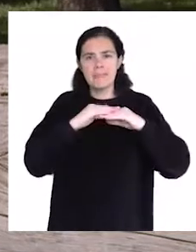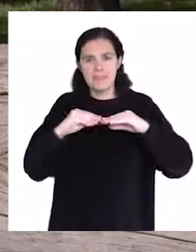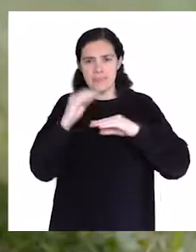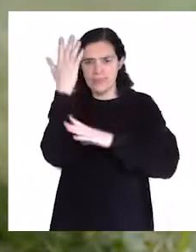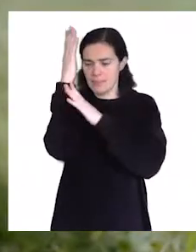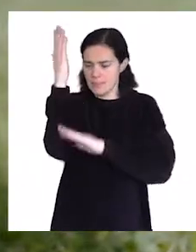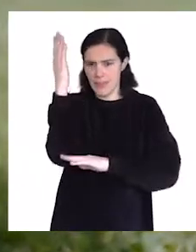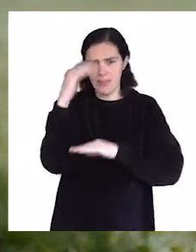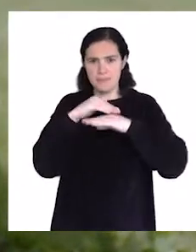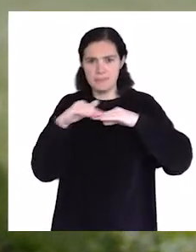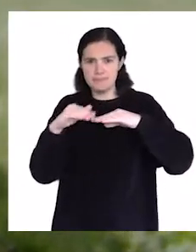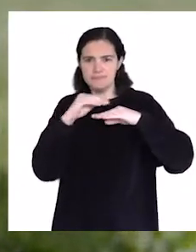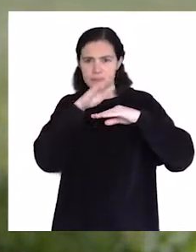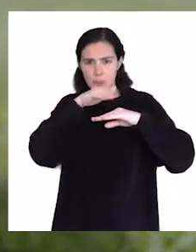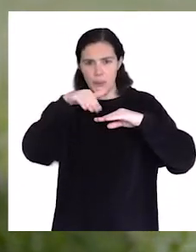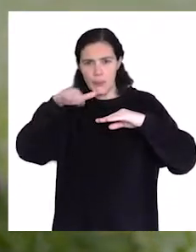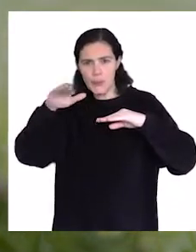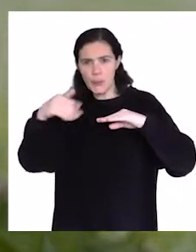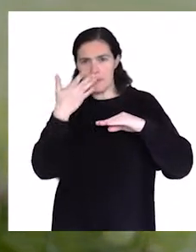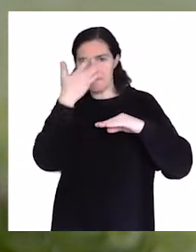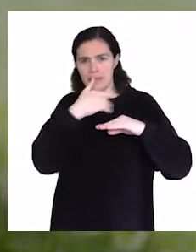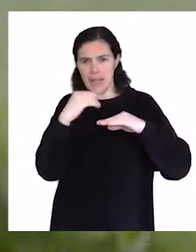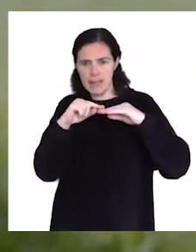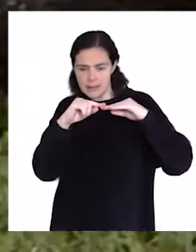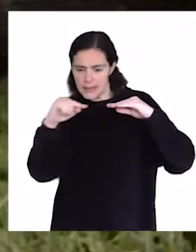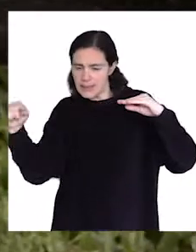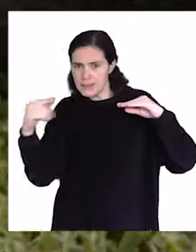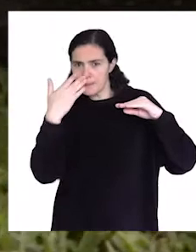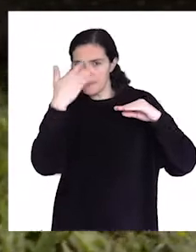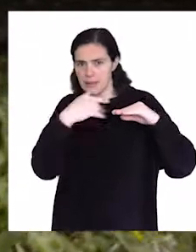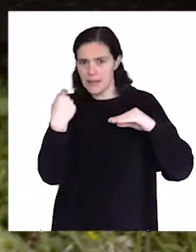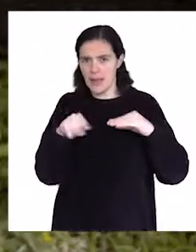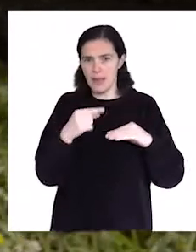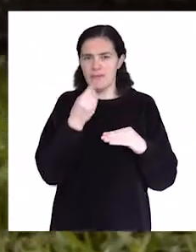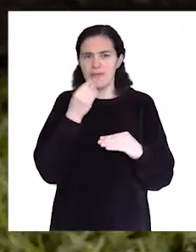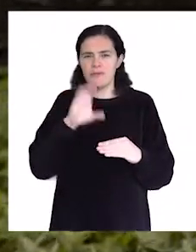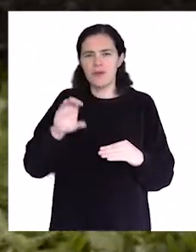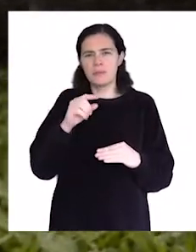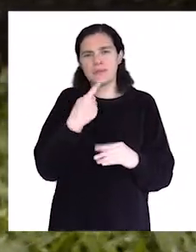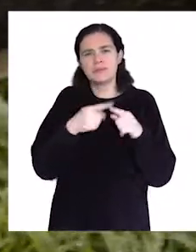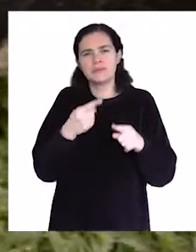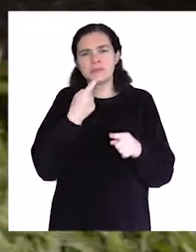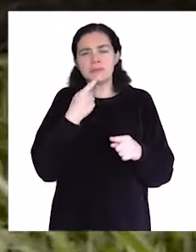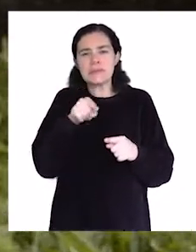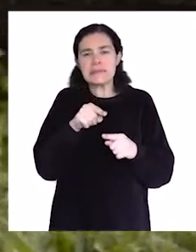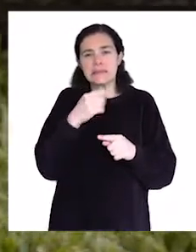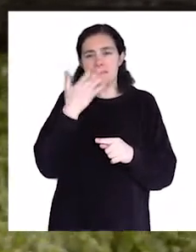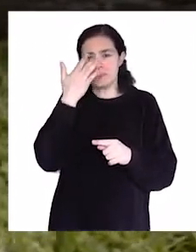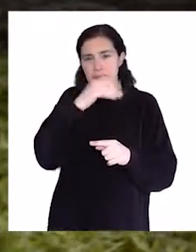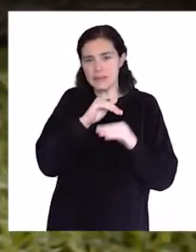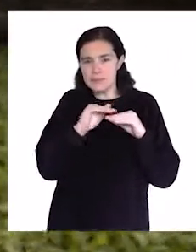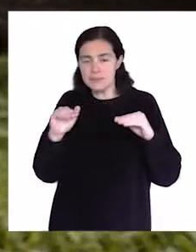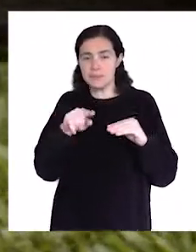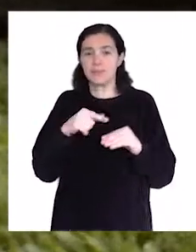paint half of the tree in black. You can see here you have a black line. So there are different ways to understand this black